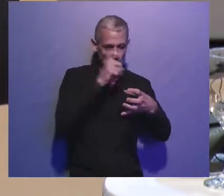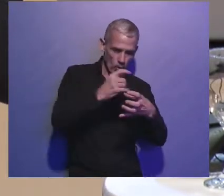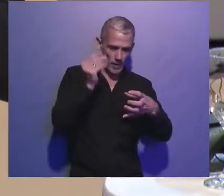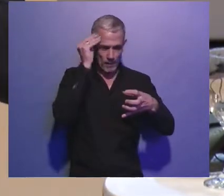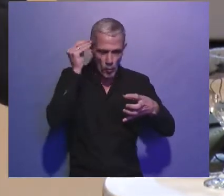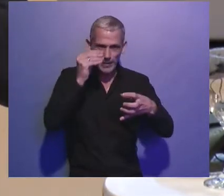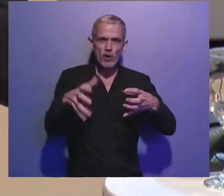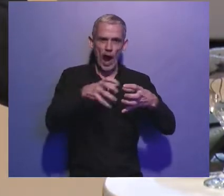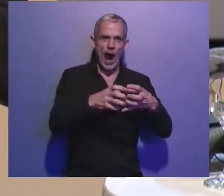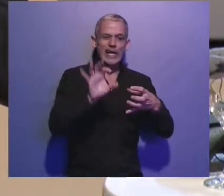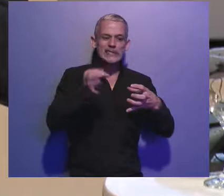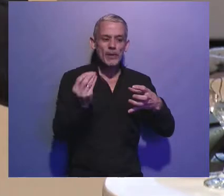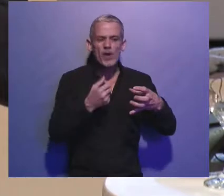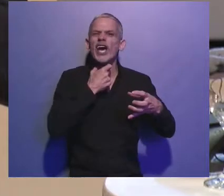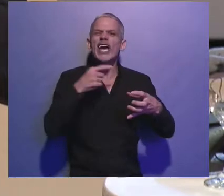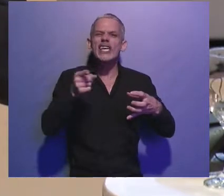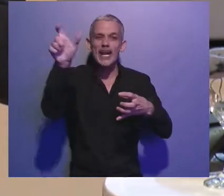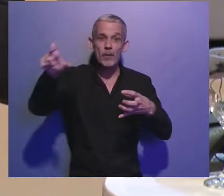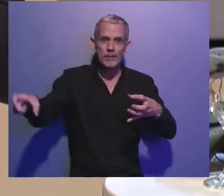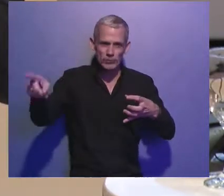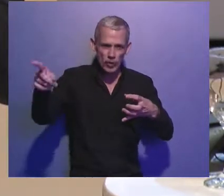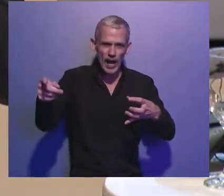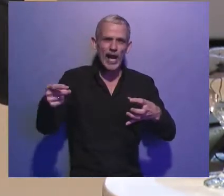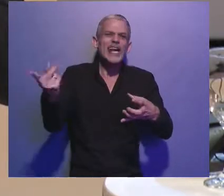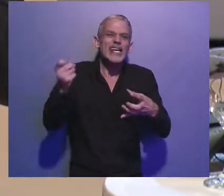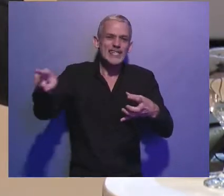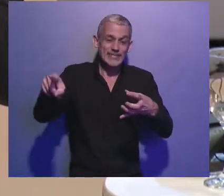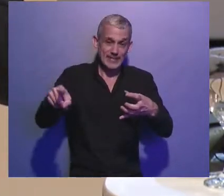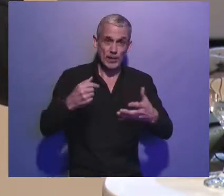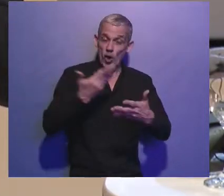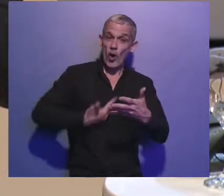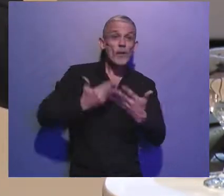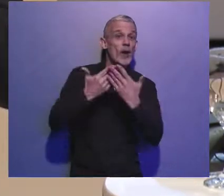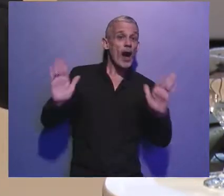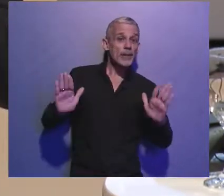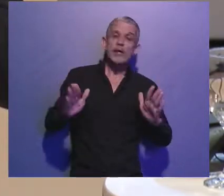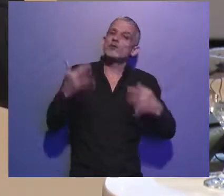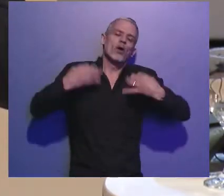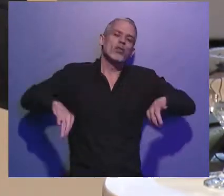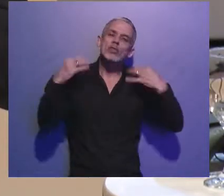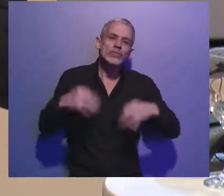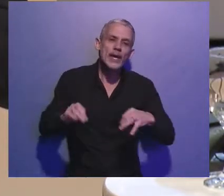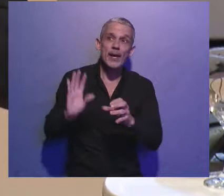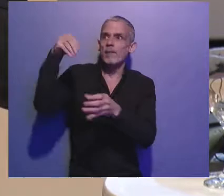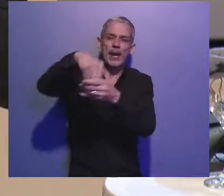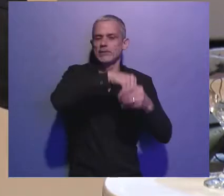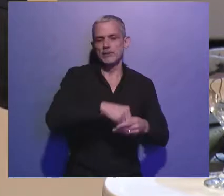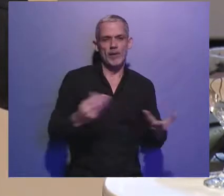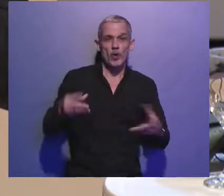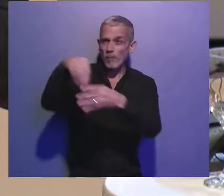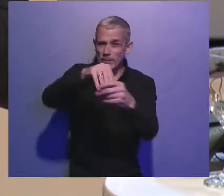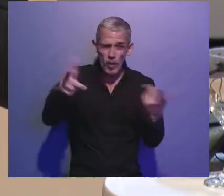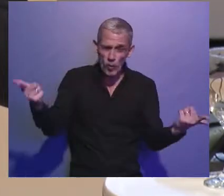government. An open government cannot be sustained without citizens' involvement. Sharing and